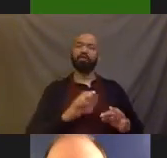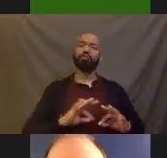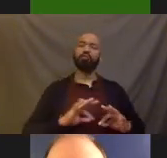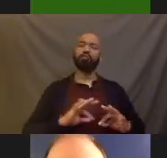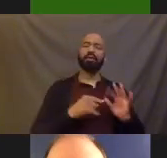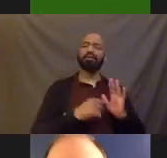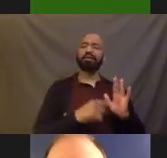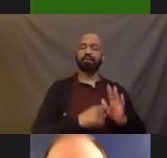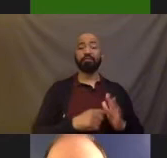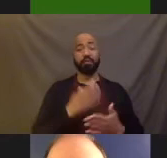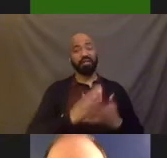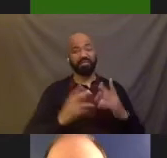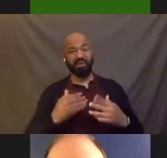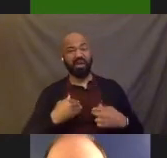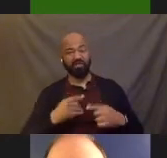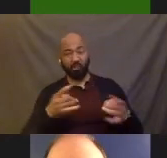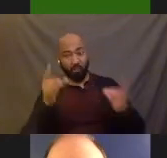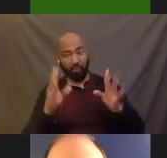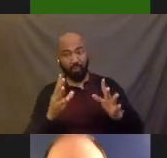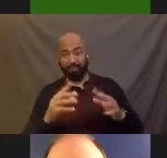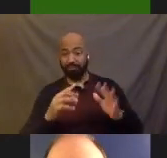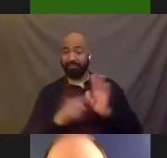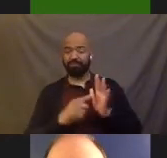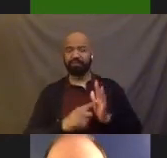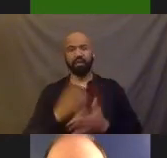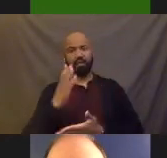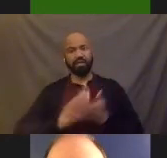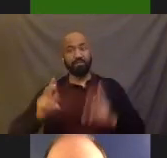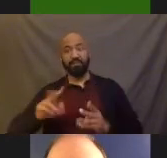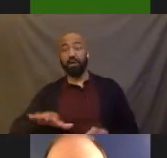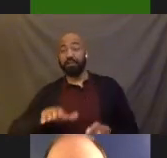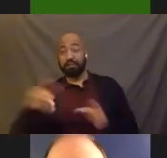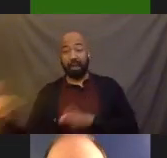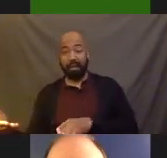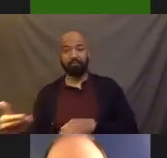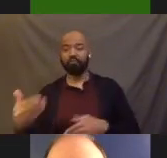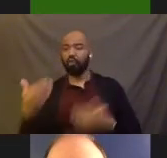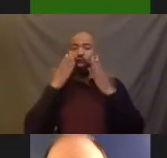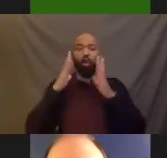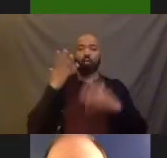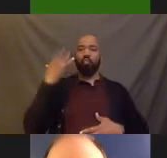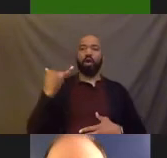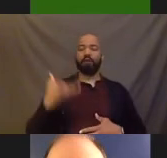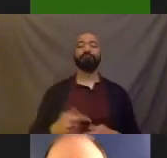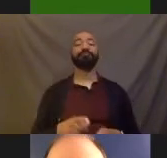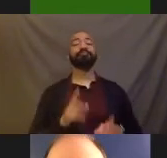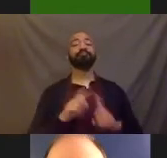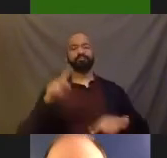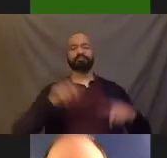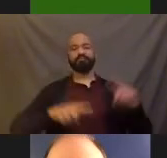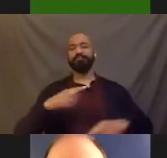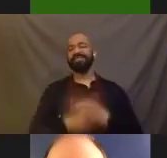Unfortunately, there are trends towards certain ages, different comorbidities or health